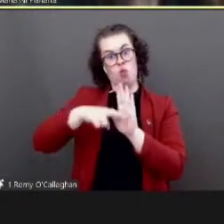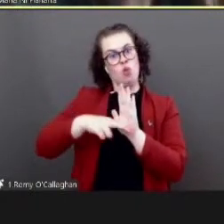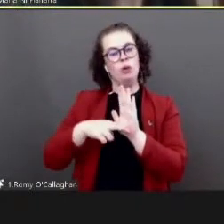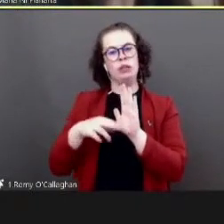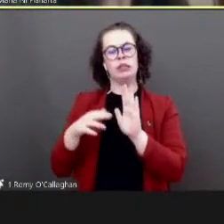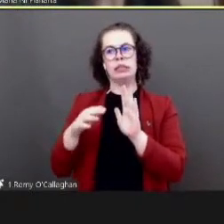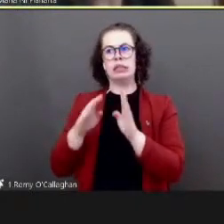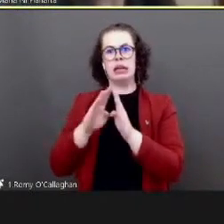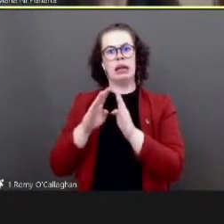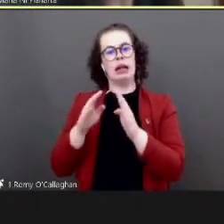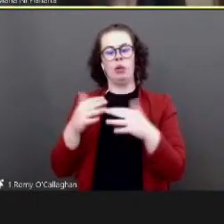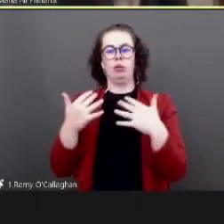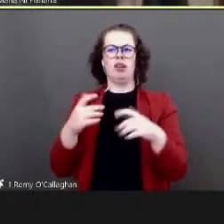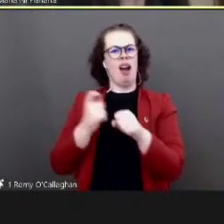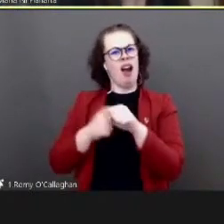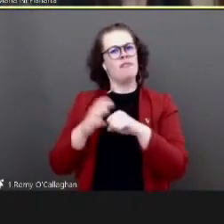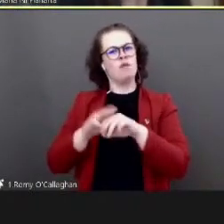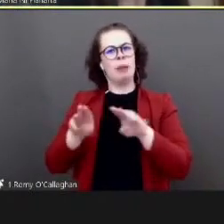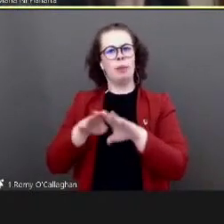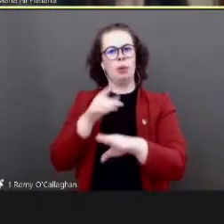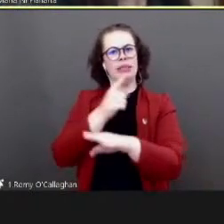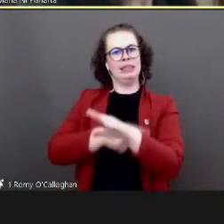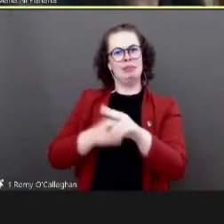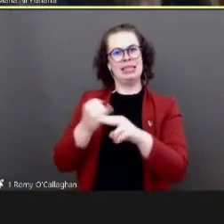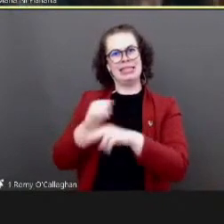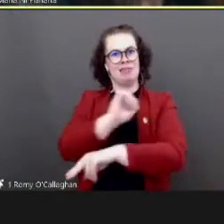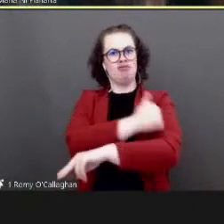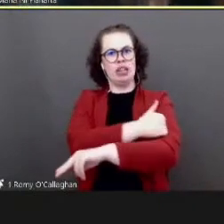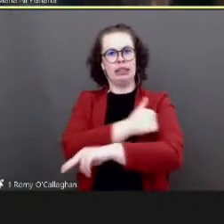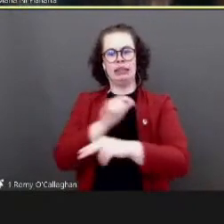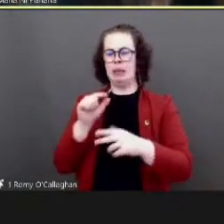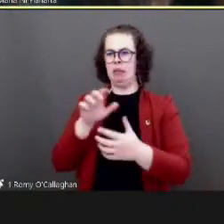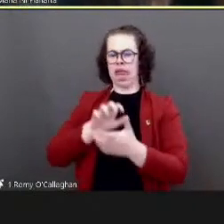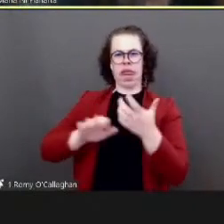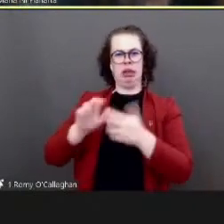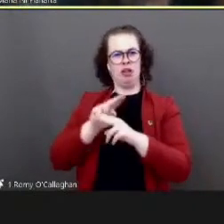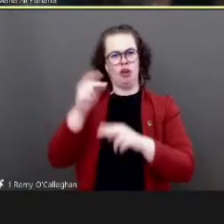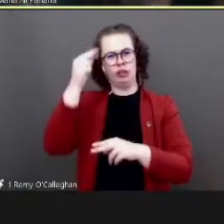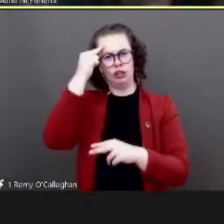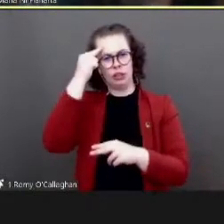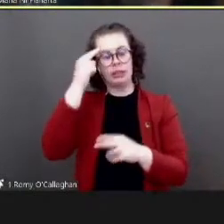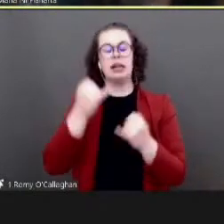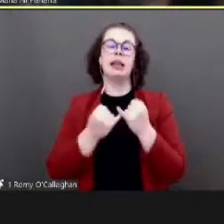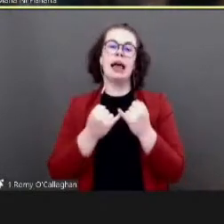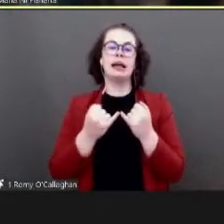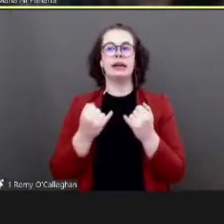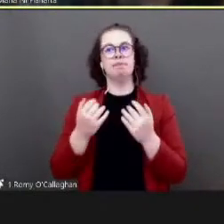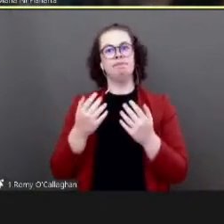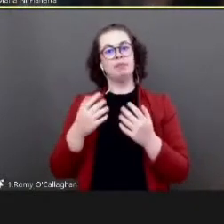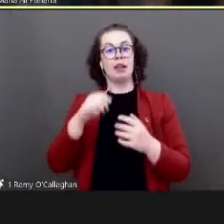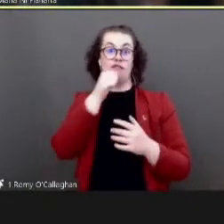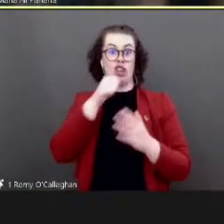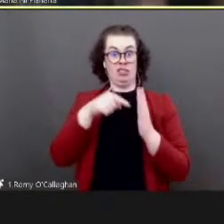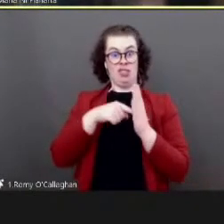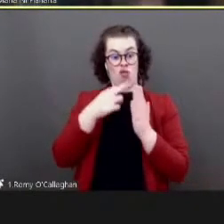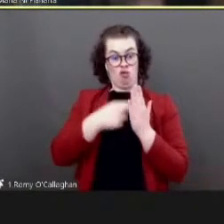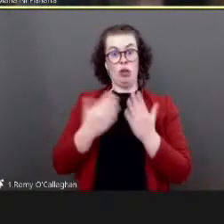problems for people with disabilities in prison settings. So like one, how rules were communicated, and now